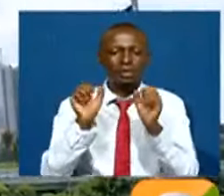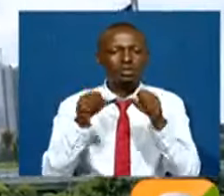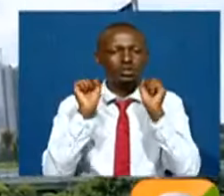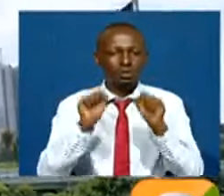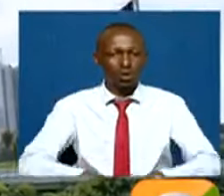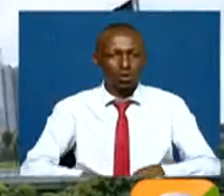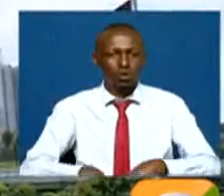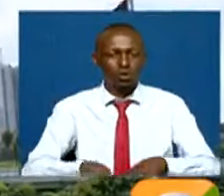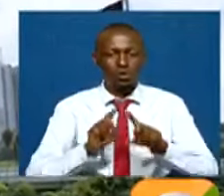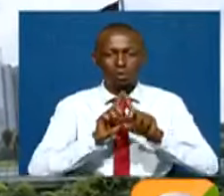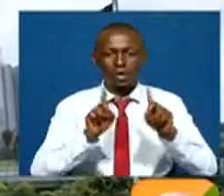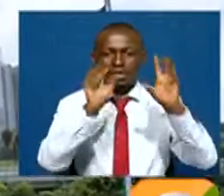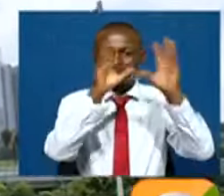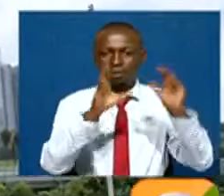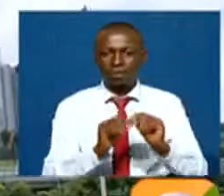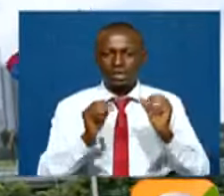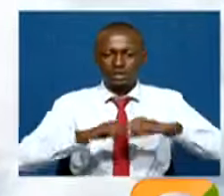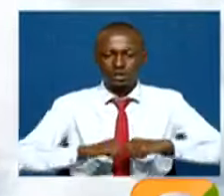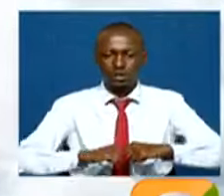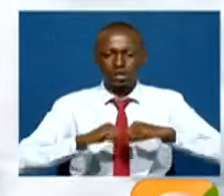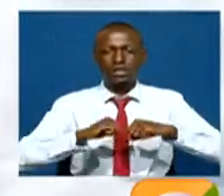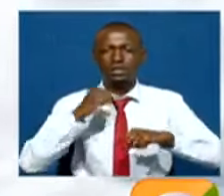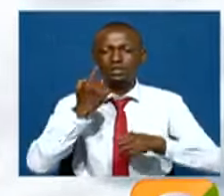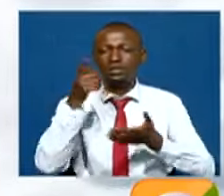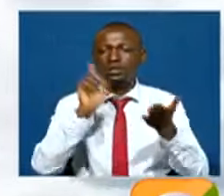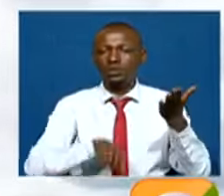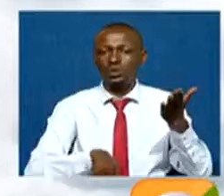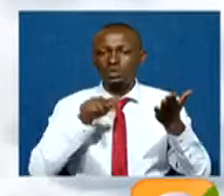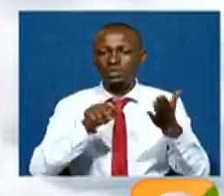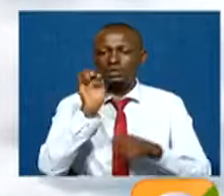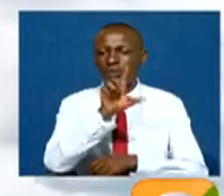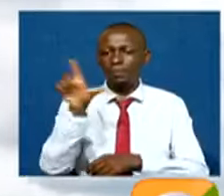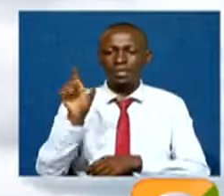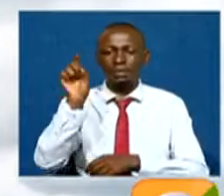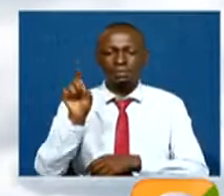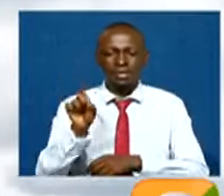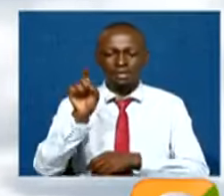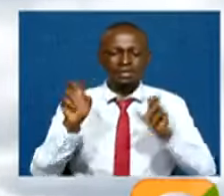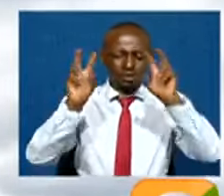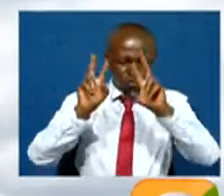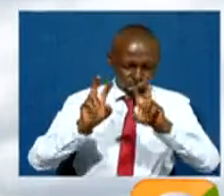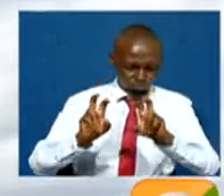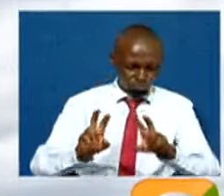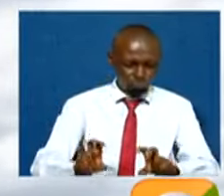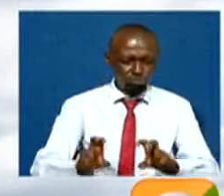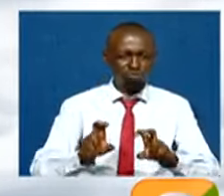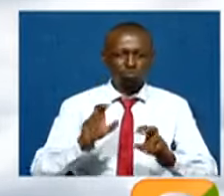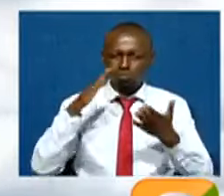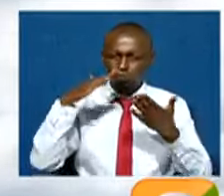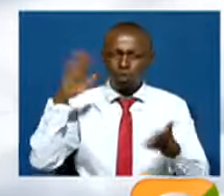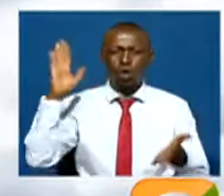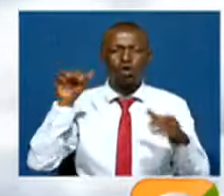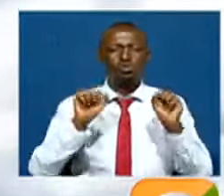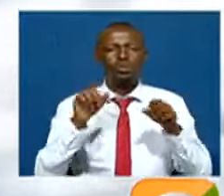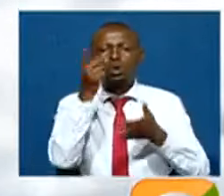bills. But Budget and Appropriation Chair Ndindi Nyoro says the bills will have to undergo further verification. As such,